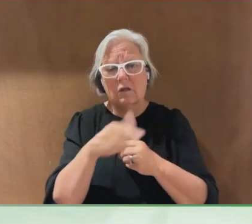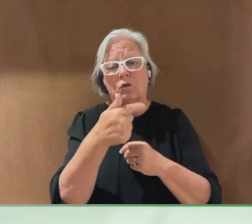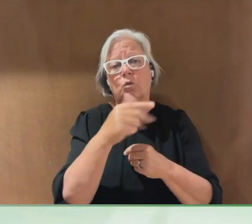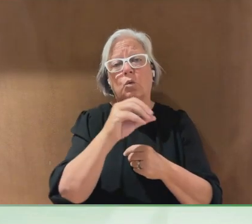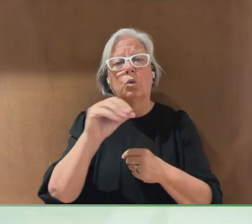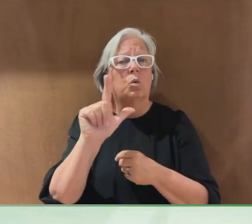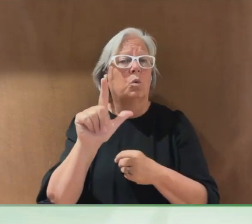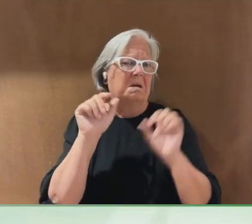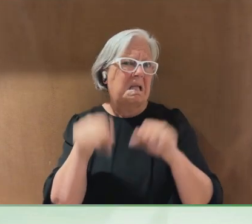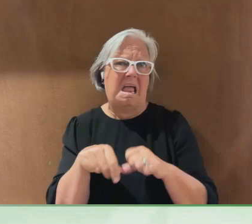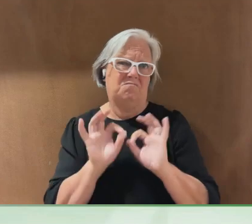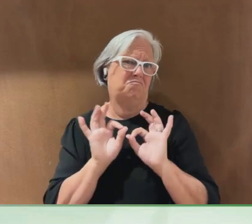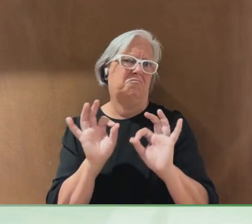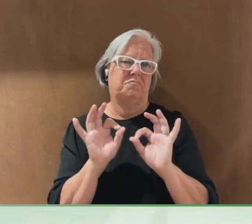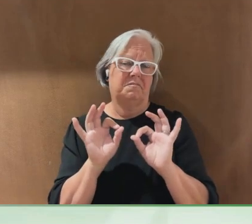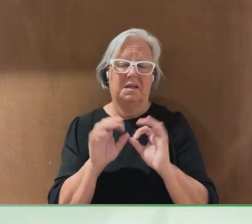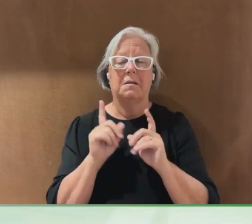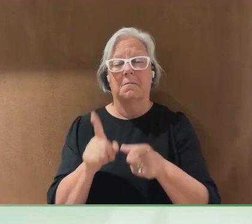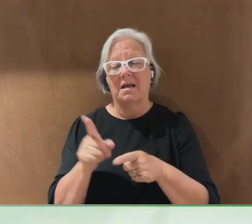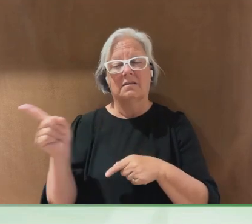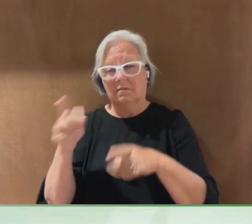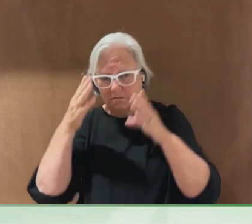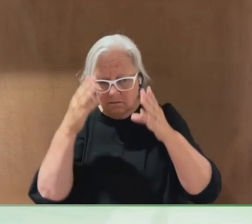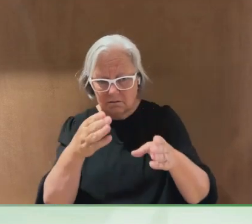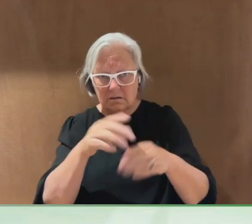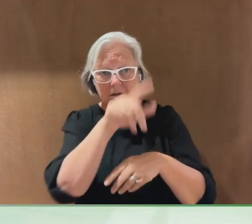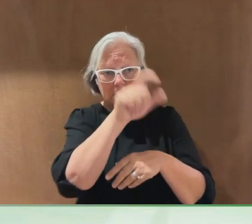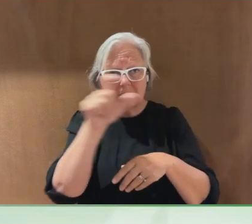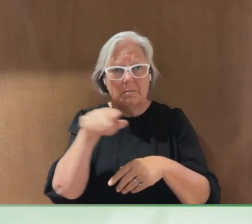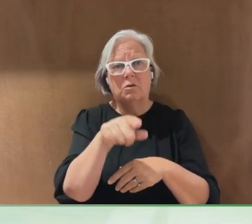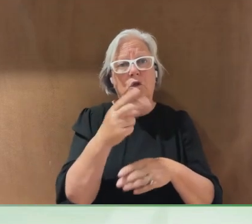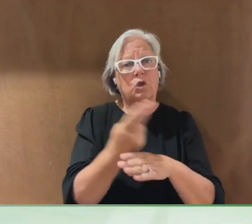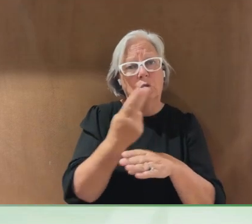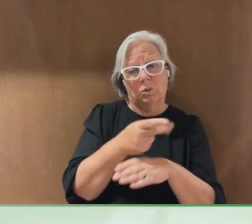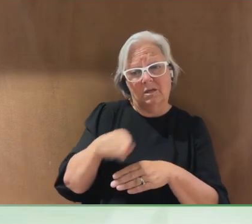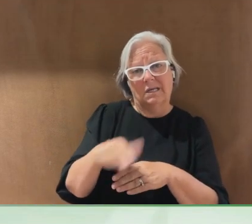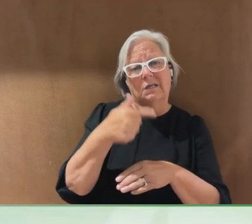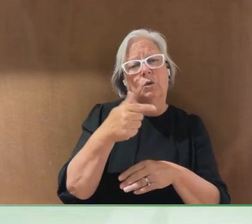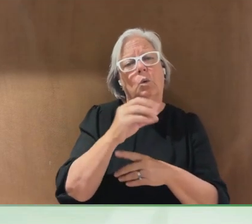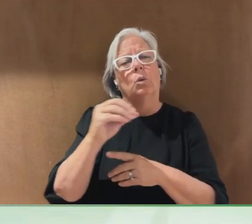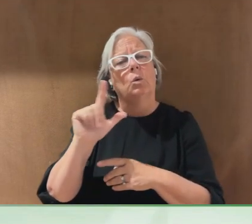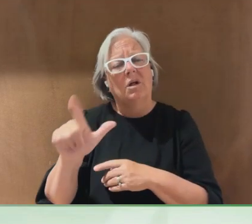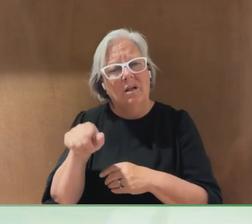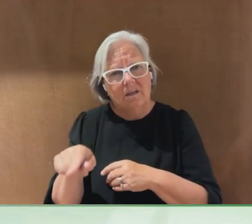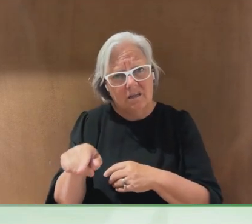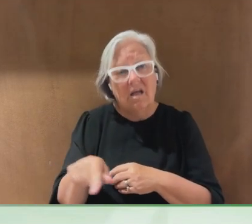should be focusing on the people who use the tools and hold them to account for how they use those tools.